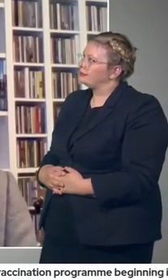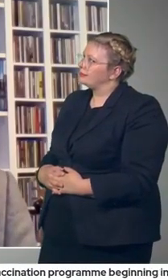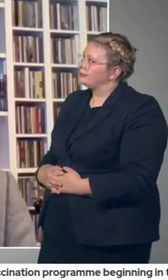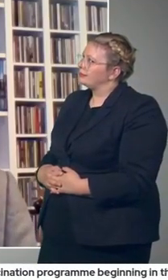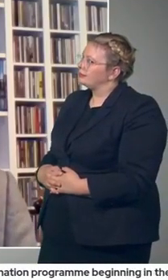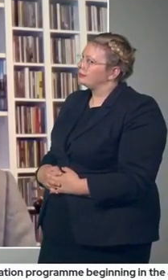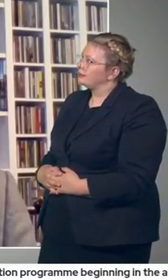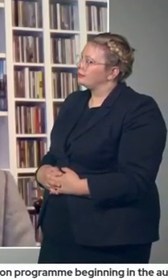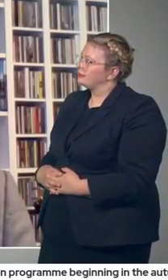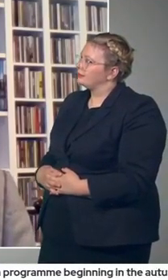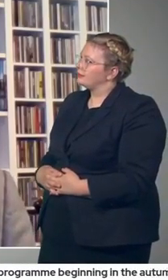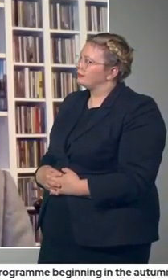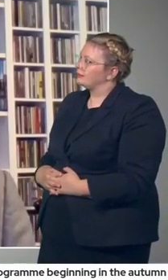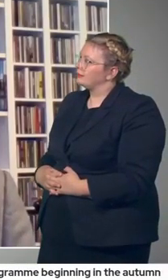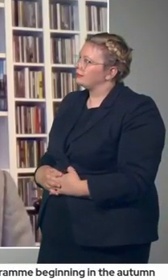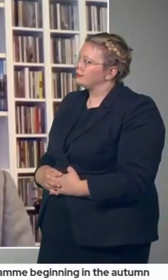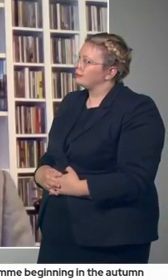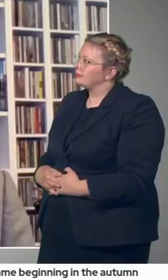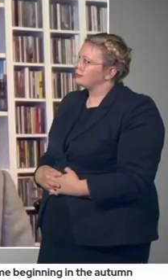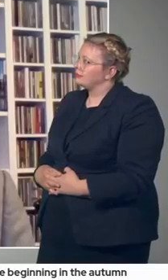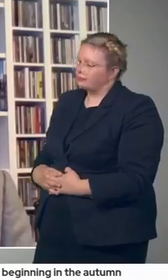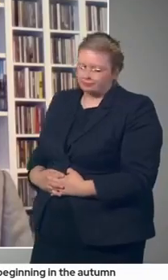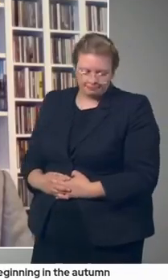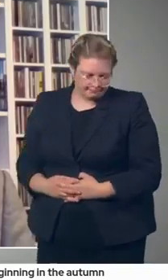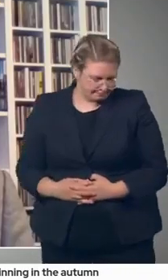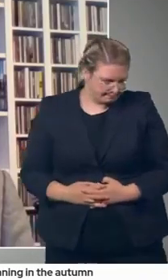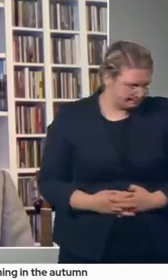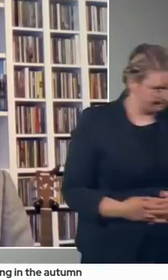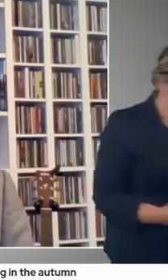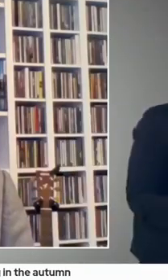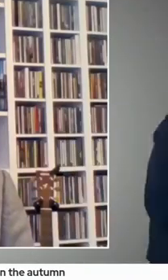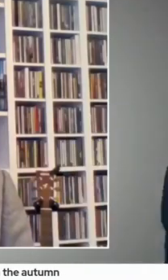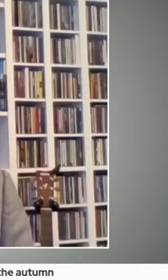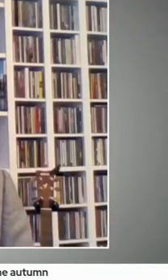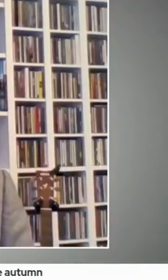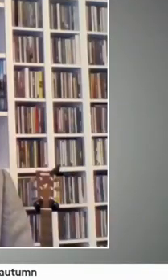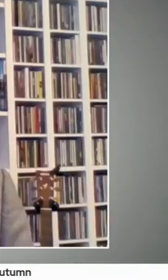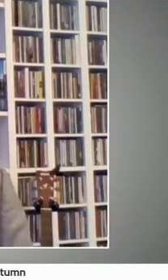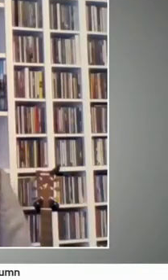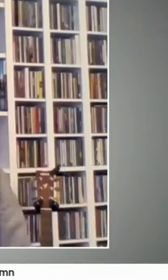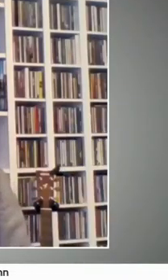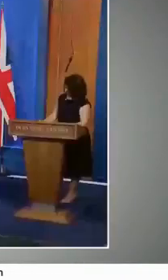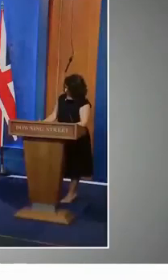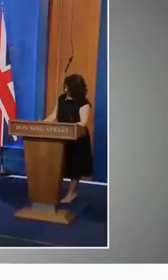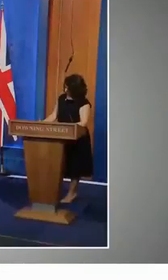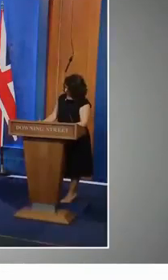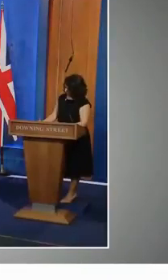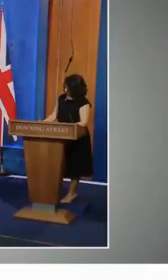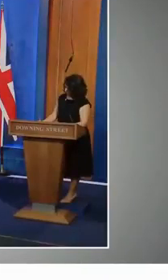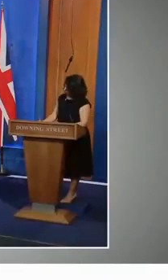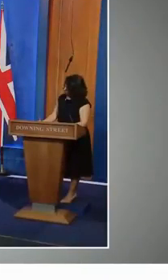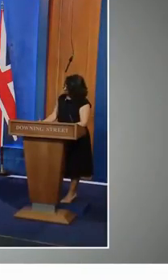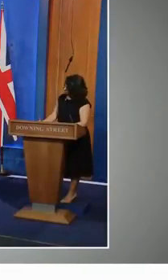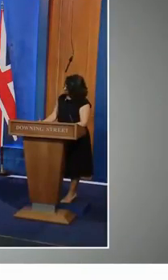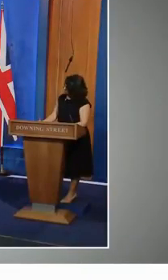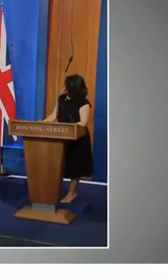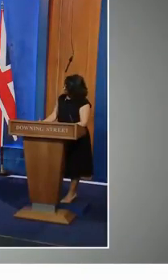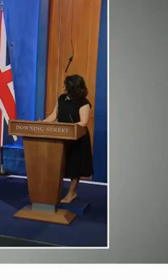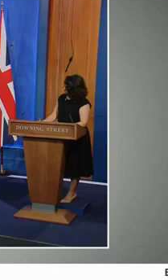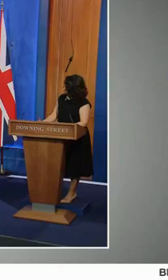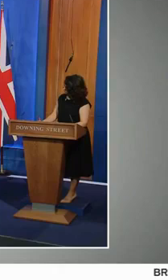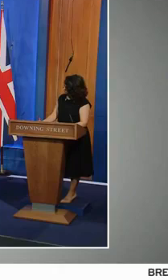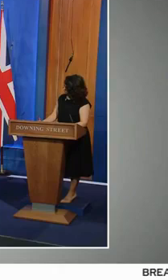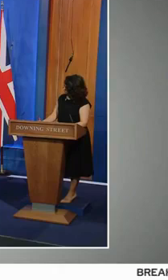say that he'd be prepared to let coronavirus rip or see bodies pile up rather than impose another lockdown? No, I didn't.